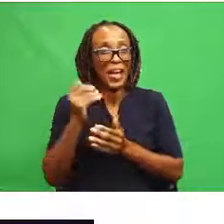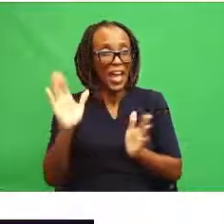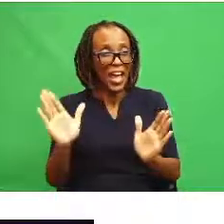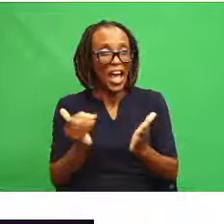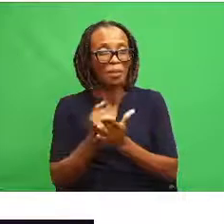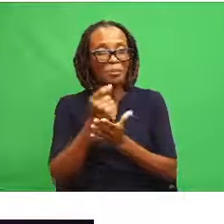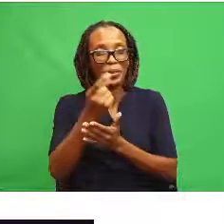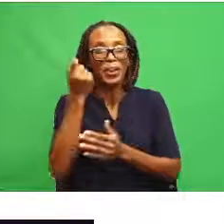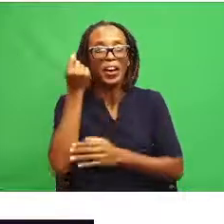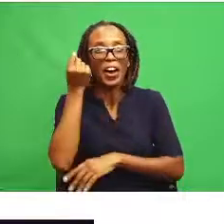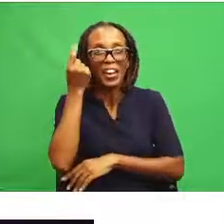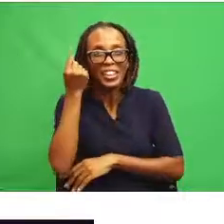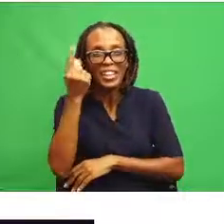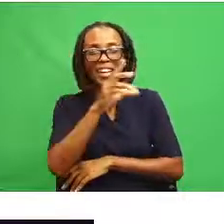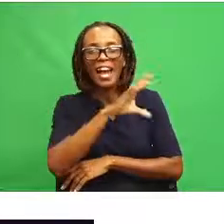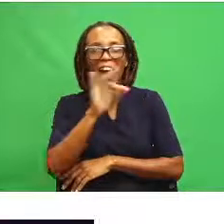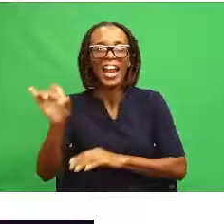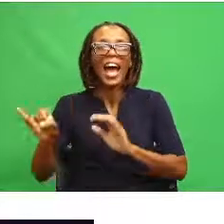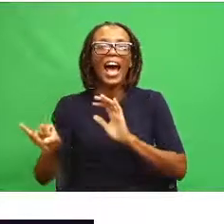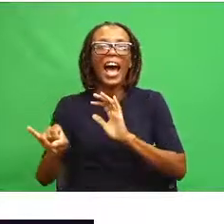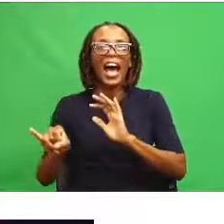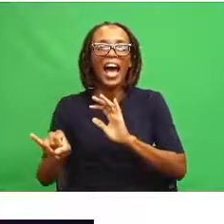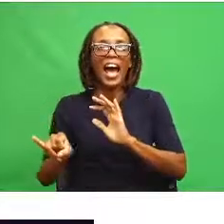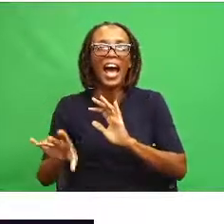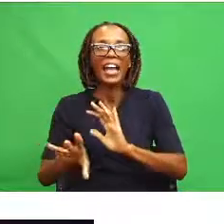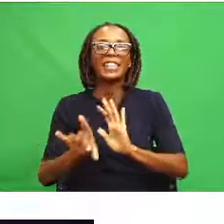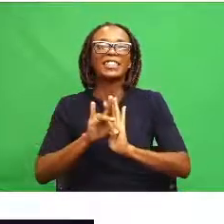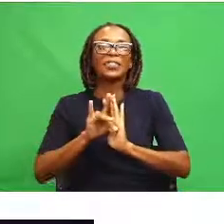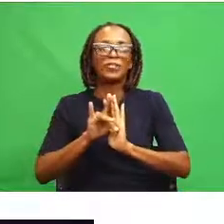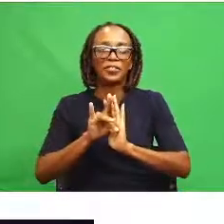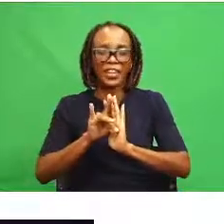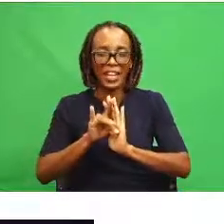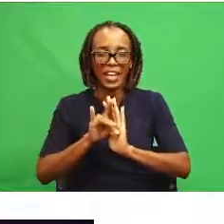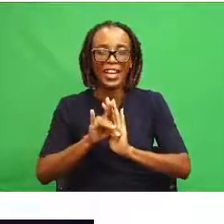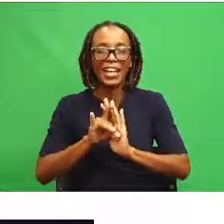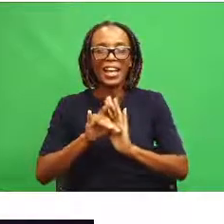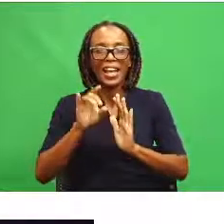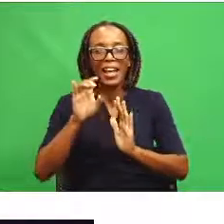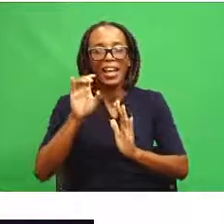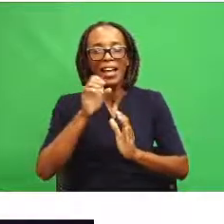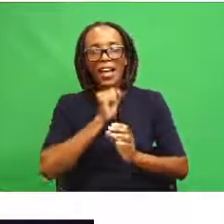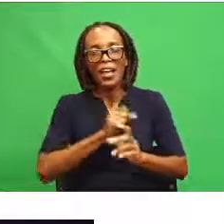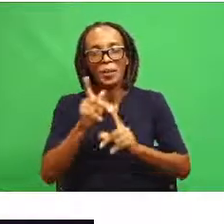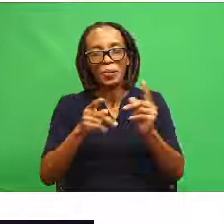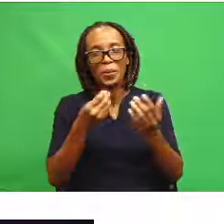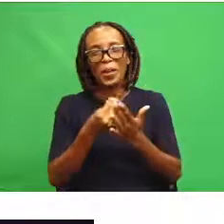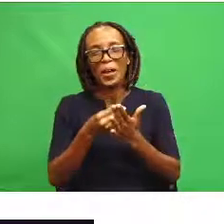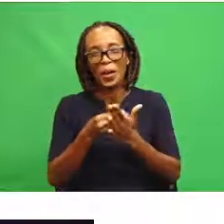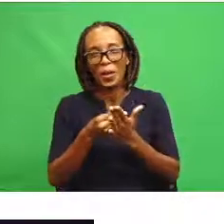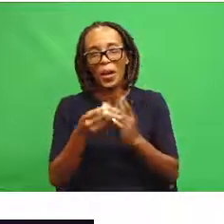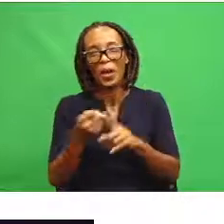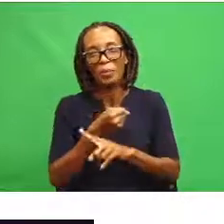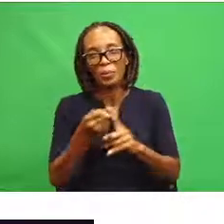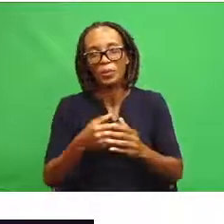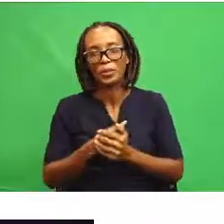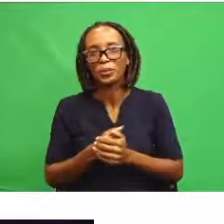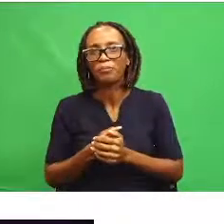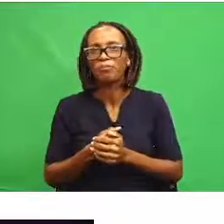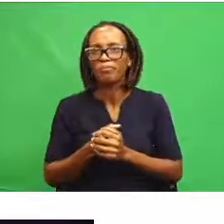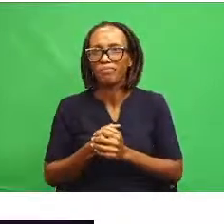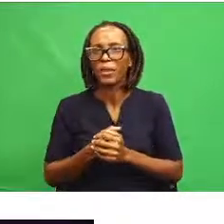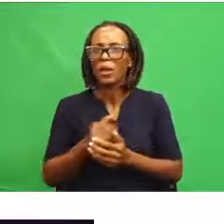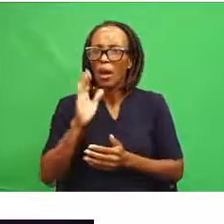identifying and preventing elder abuse. Videos of today's webinar can be accessed on the Ministry's Facebook